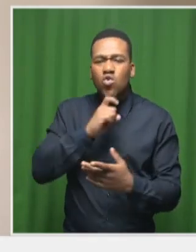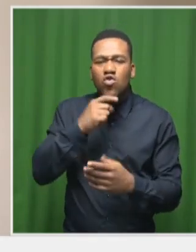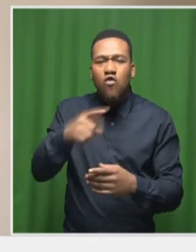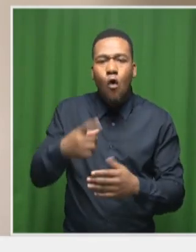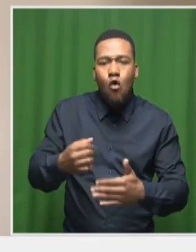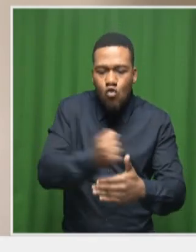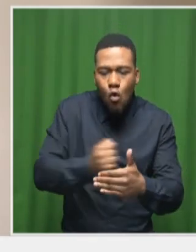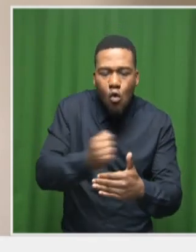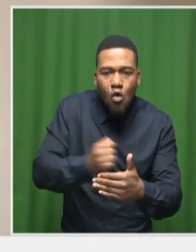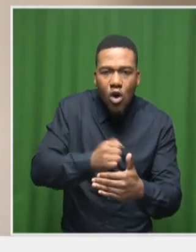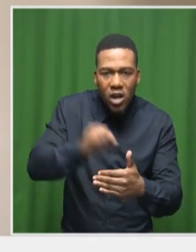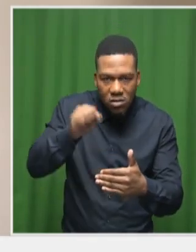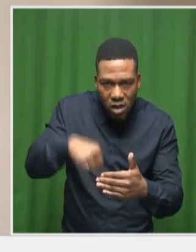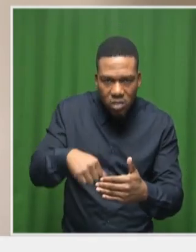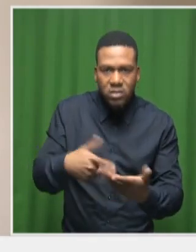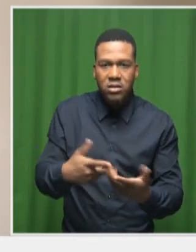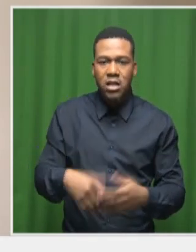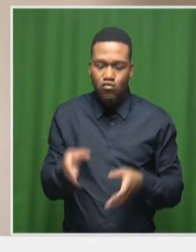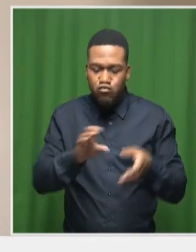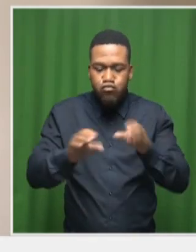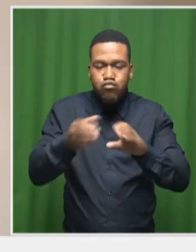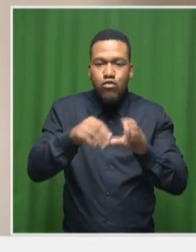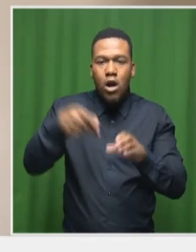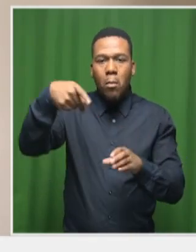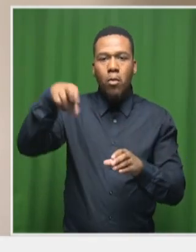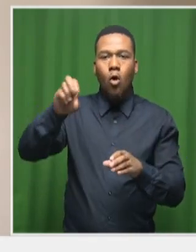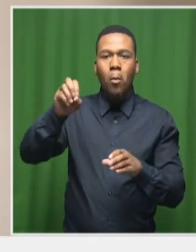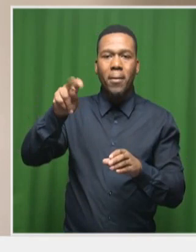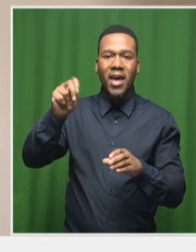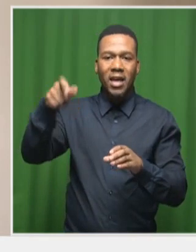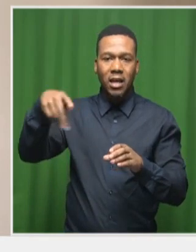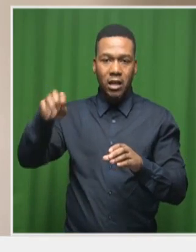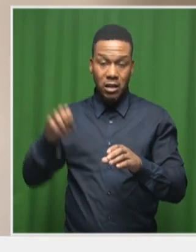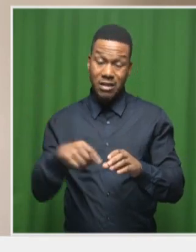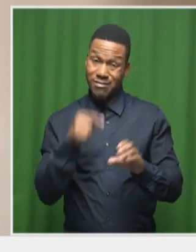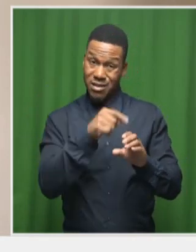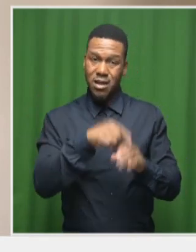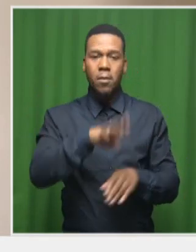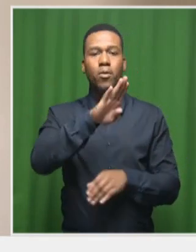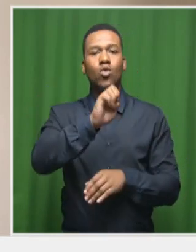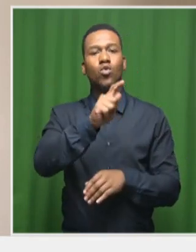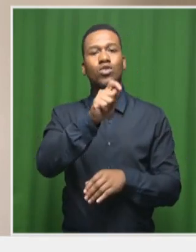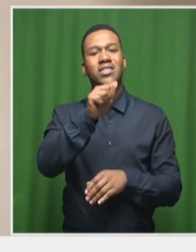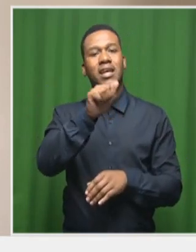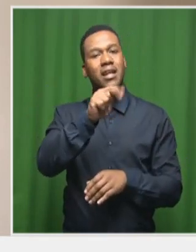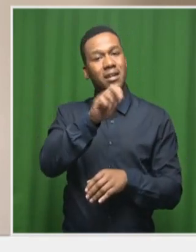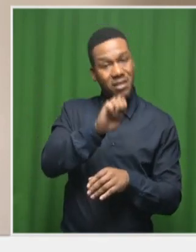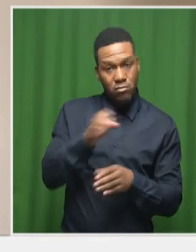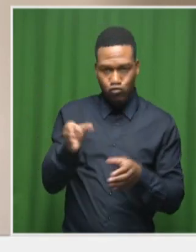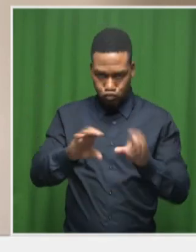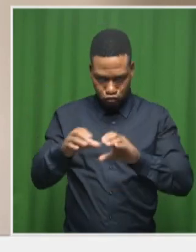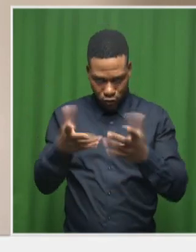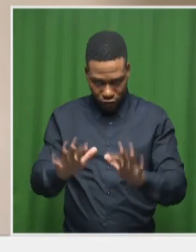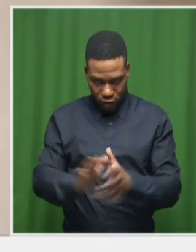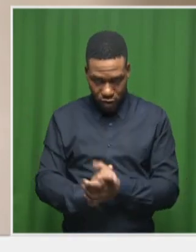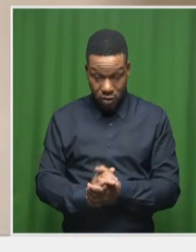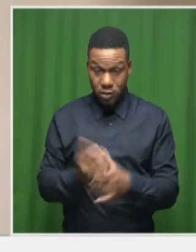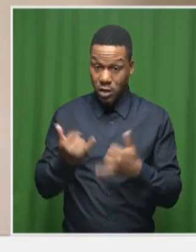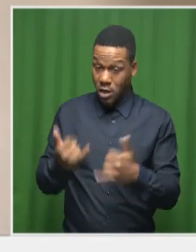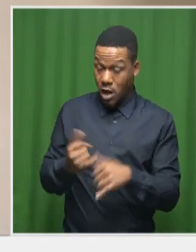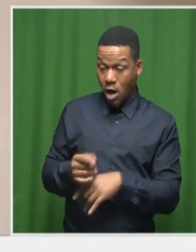a mixture of propane and butane. At the moment, at pump in KZN